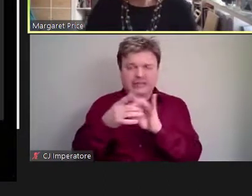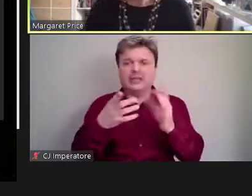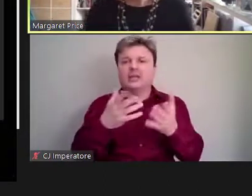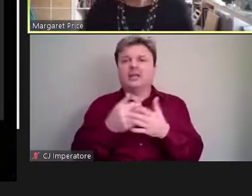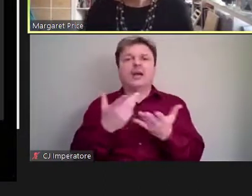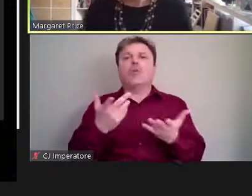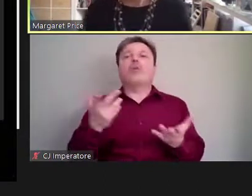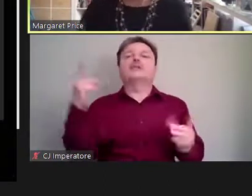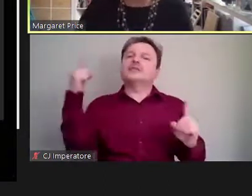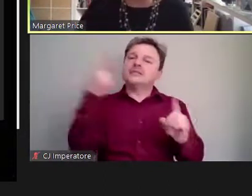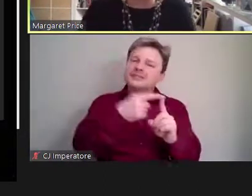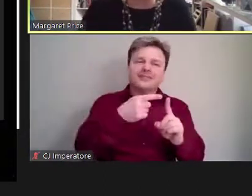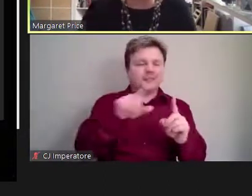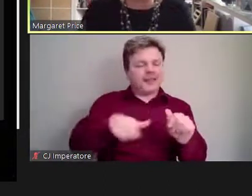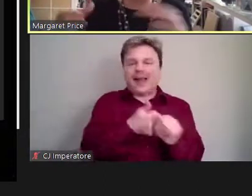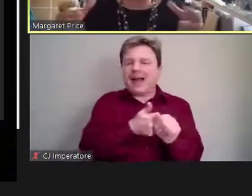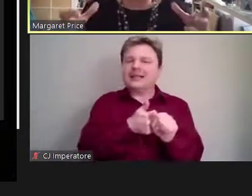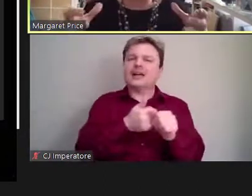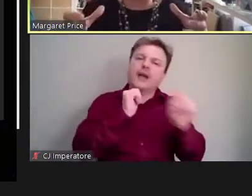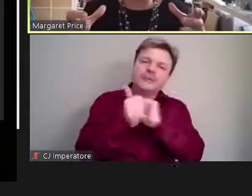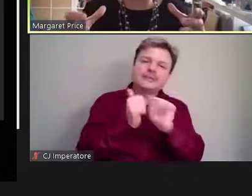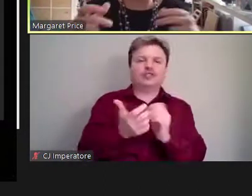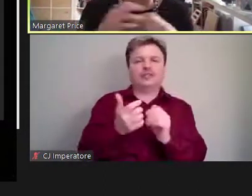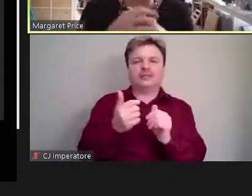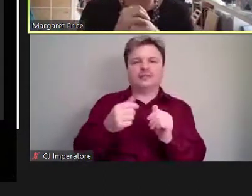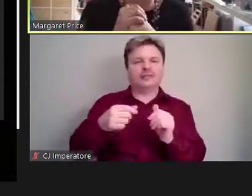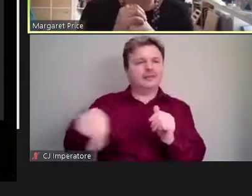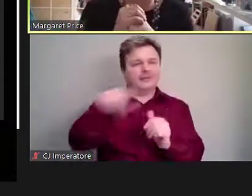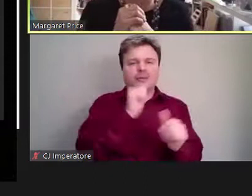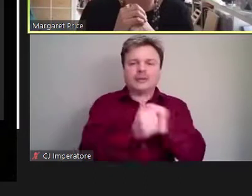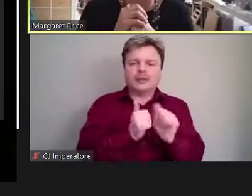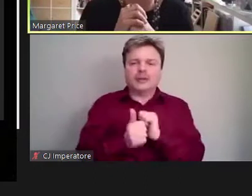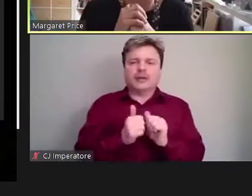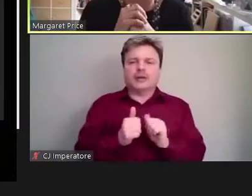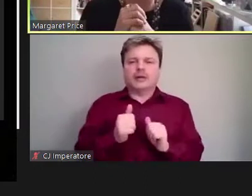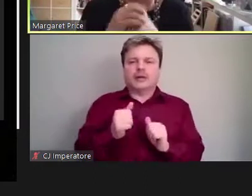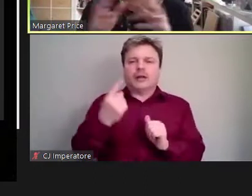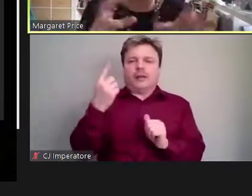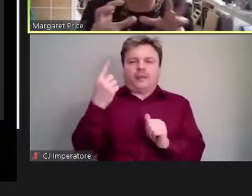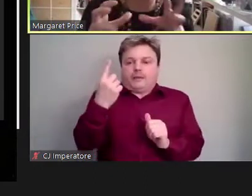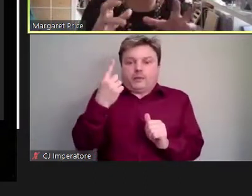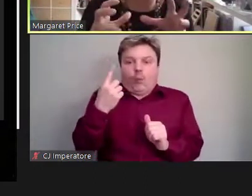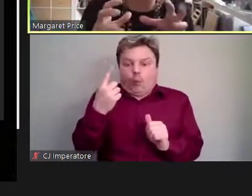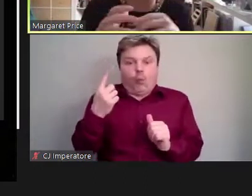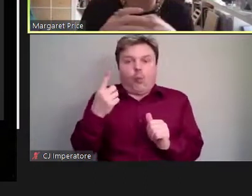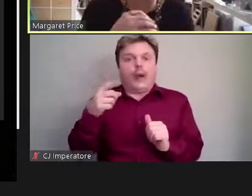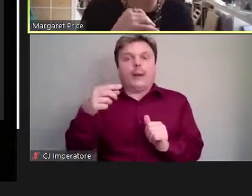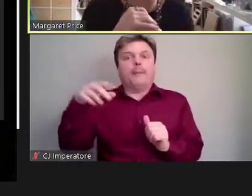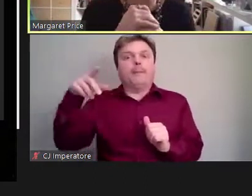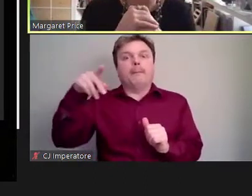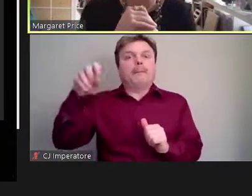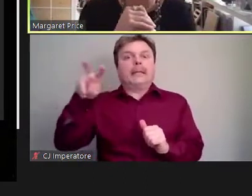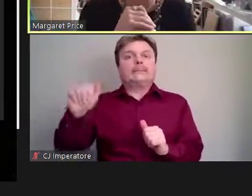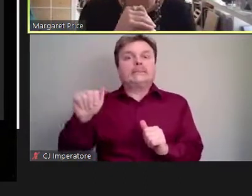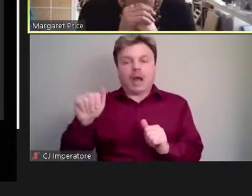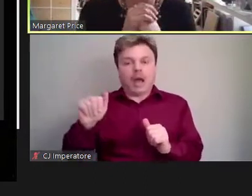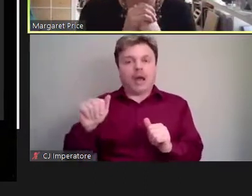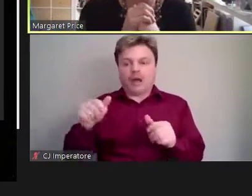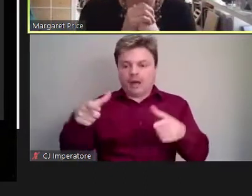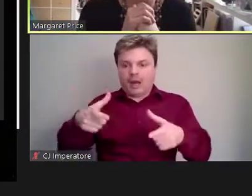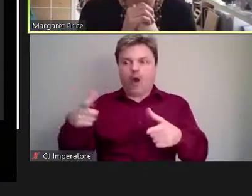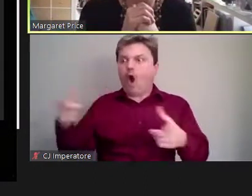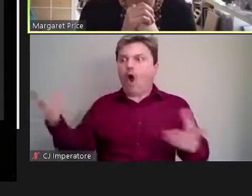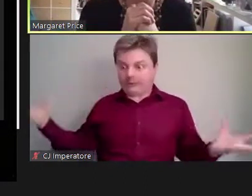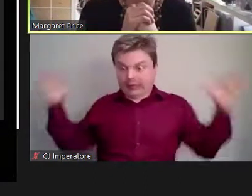with each other. You know, there's one little pizza and we're all expected to jump on it and have a fight about it.